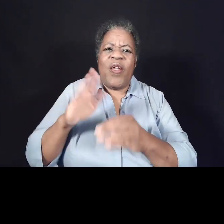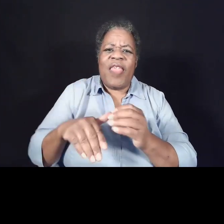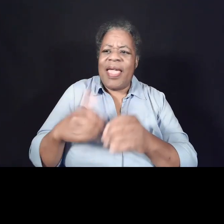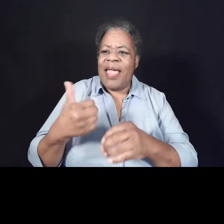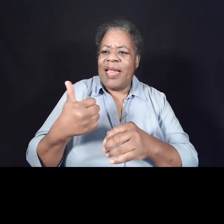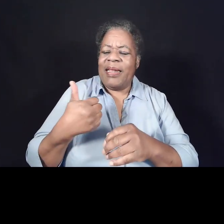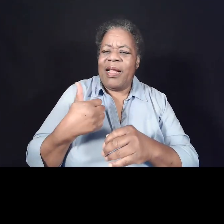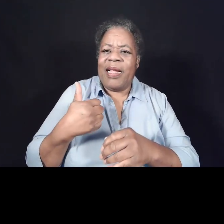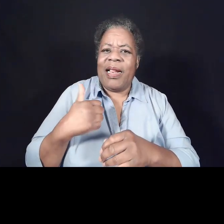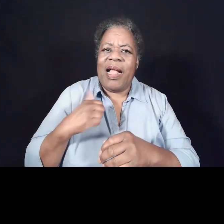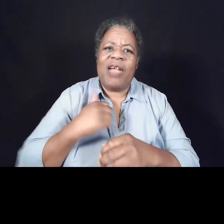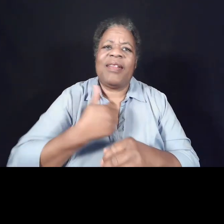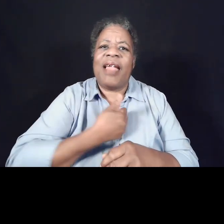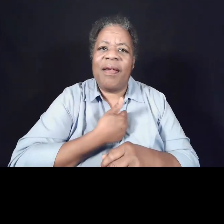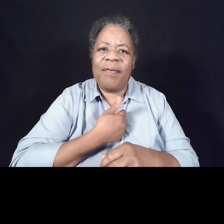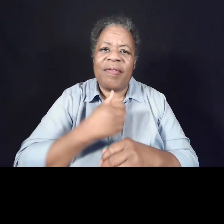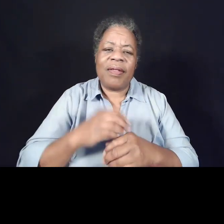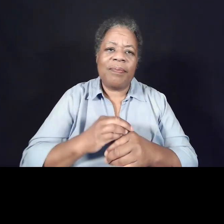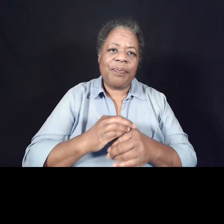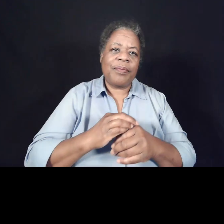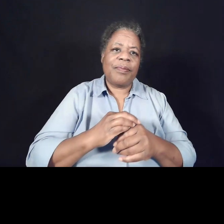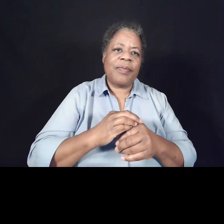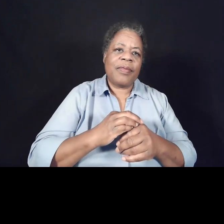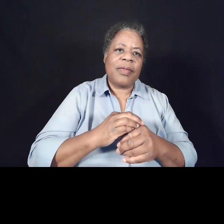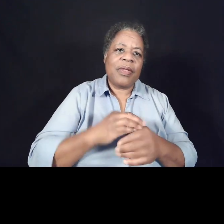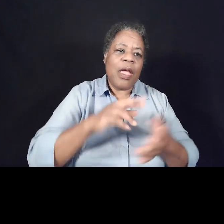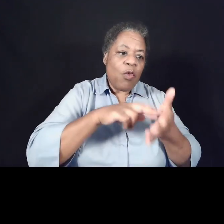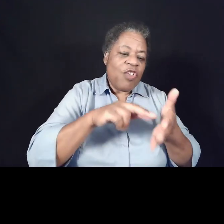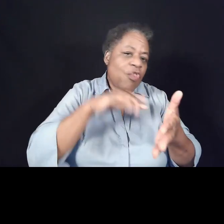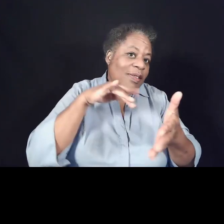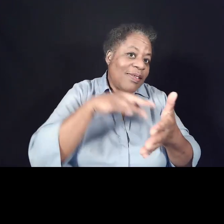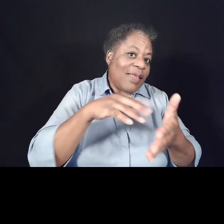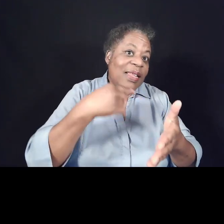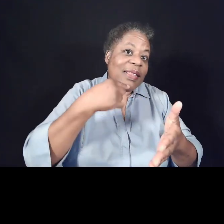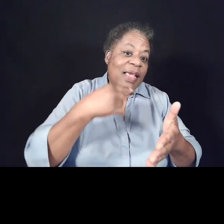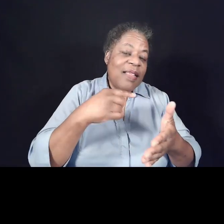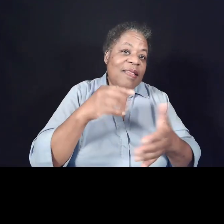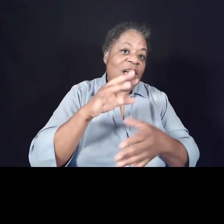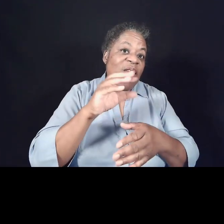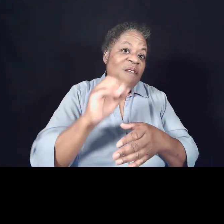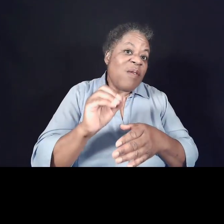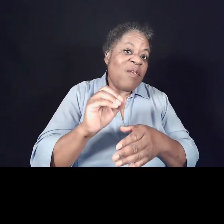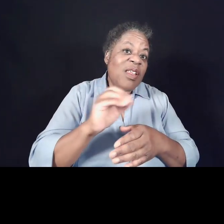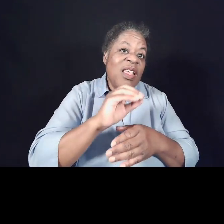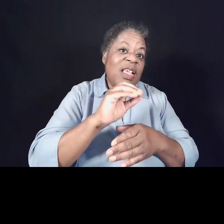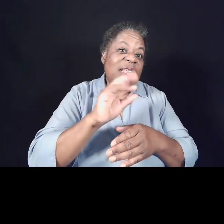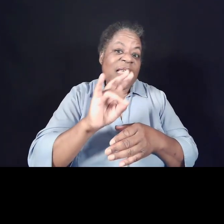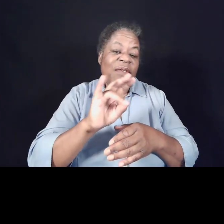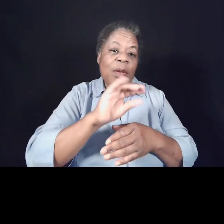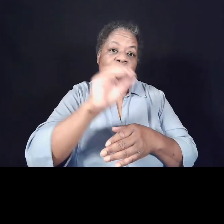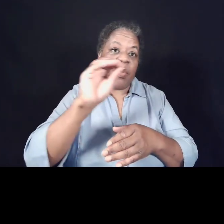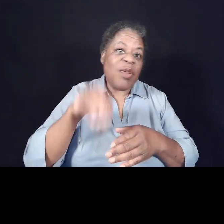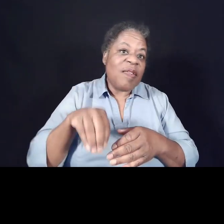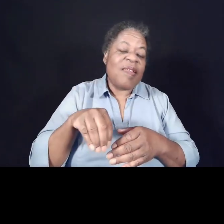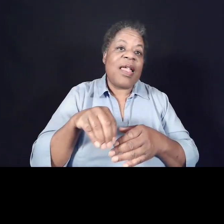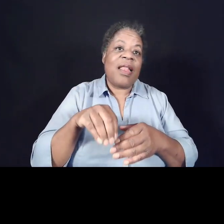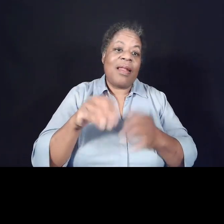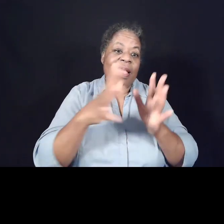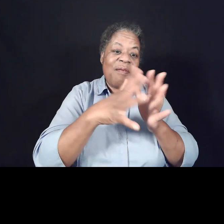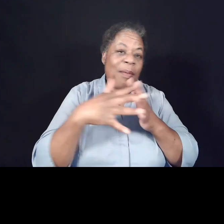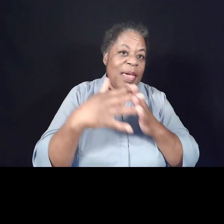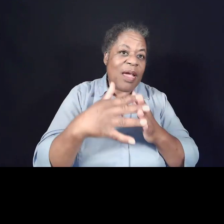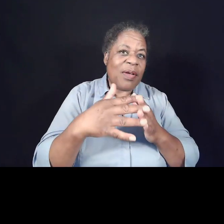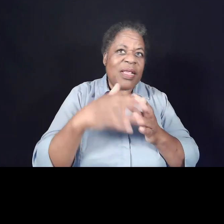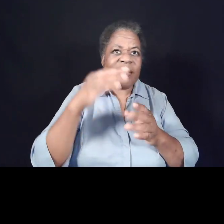A Lifeway research study tells us that 57% of Americans say they wonder about meaning and purpose at least once a